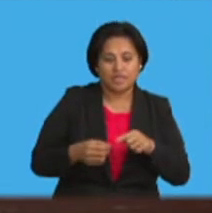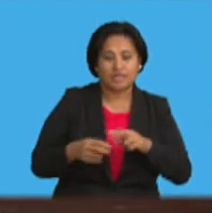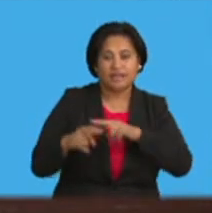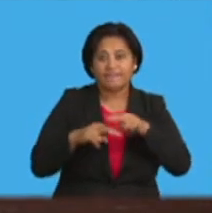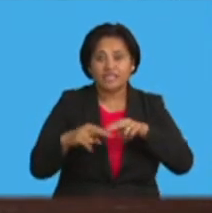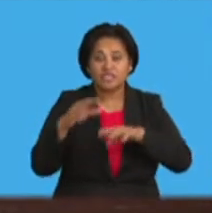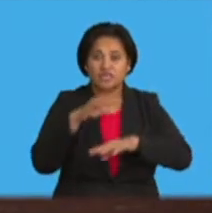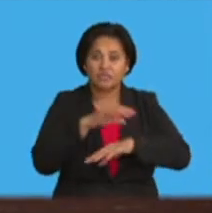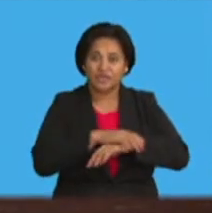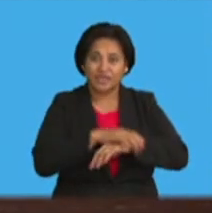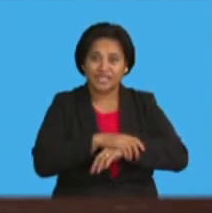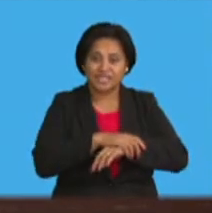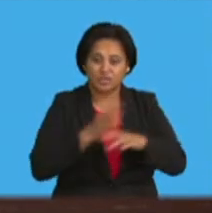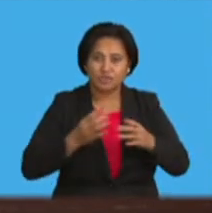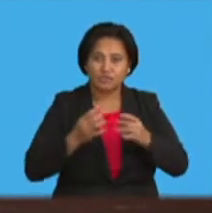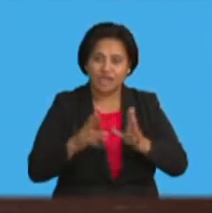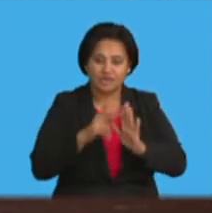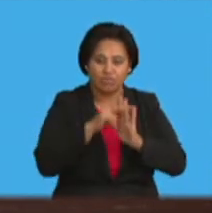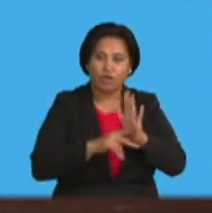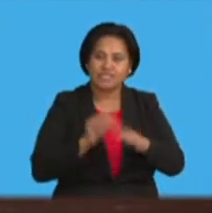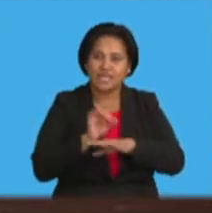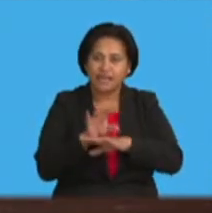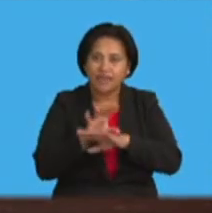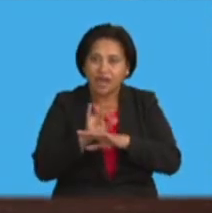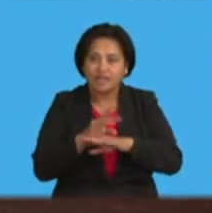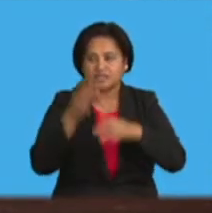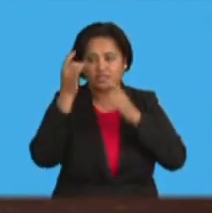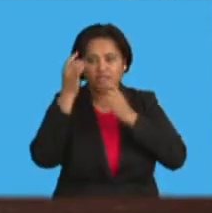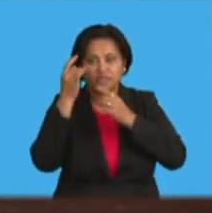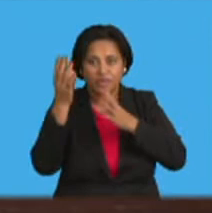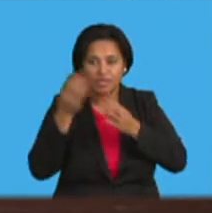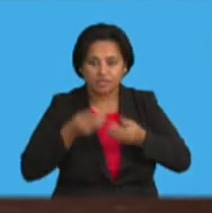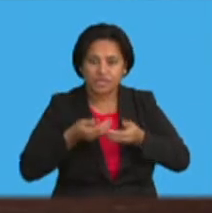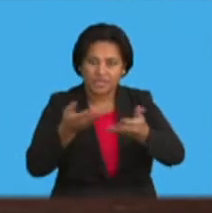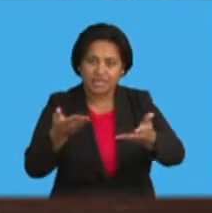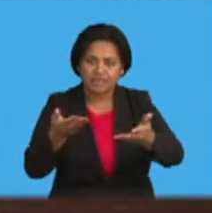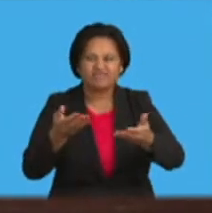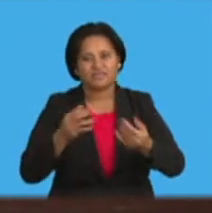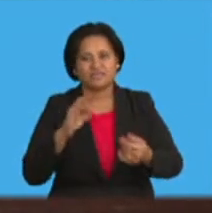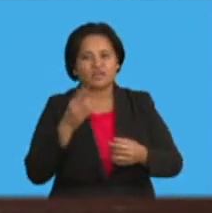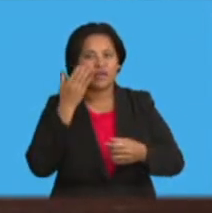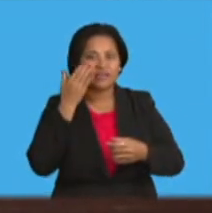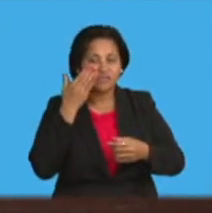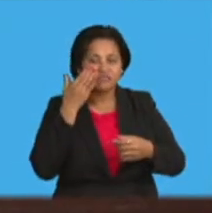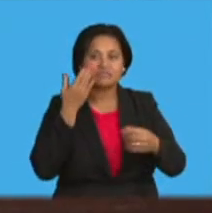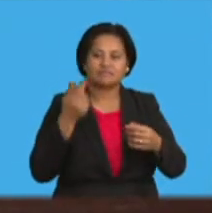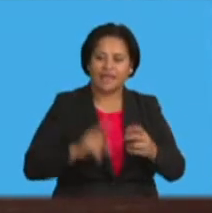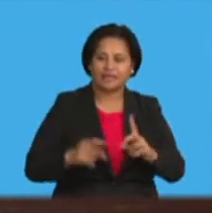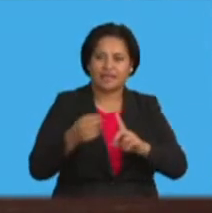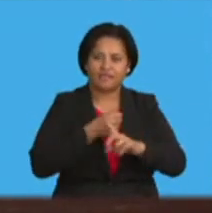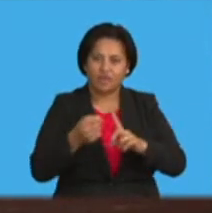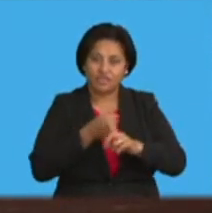Police Force provides policy advice, information in terms of awareness and advocacy